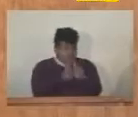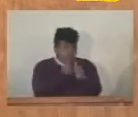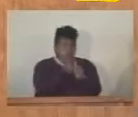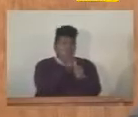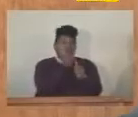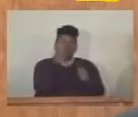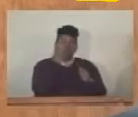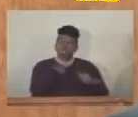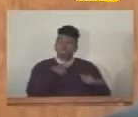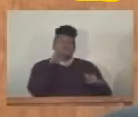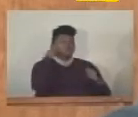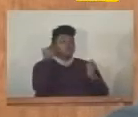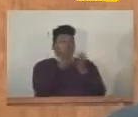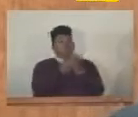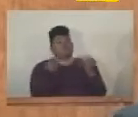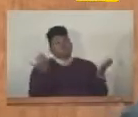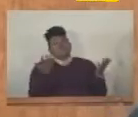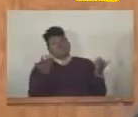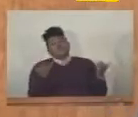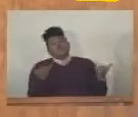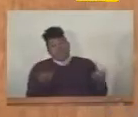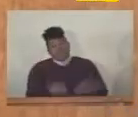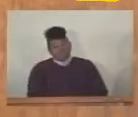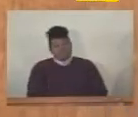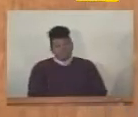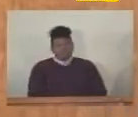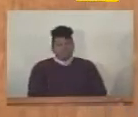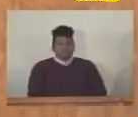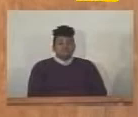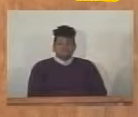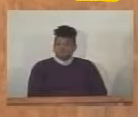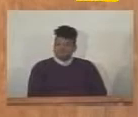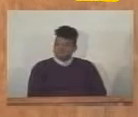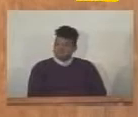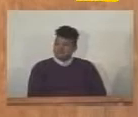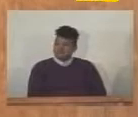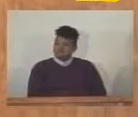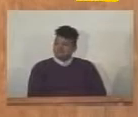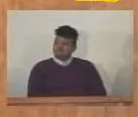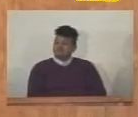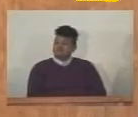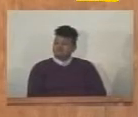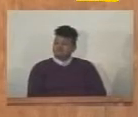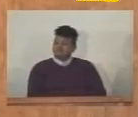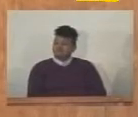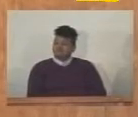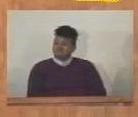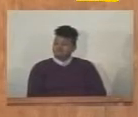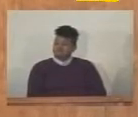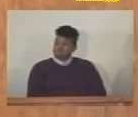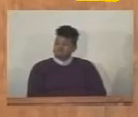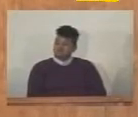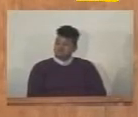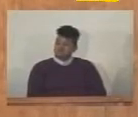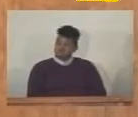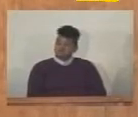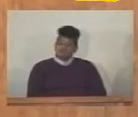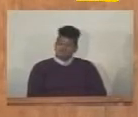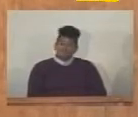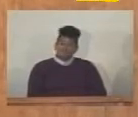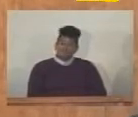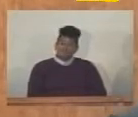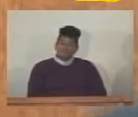not be where we are today. Now I make it clear, when we say the